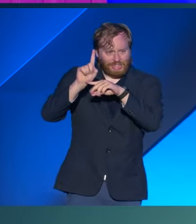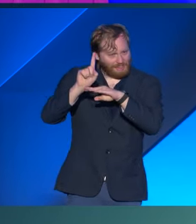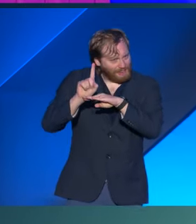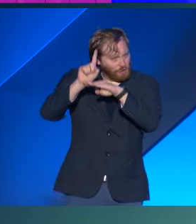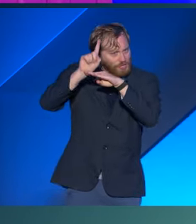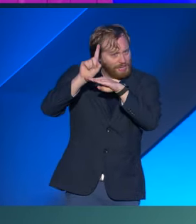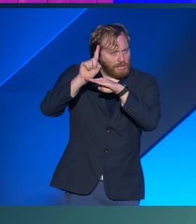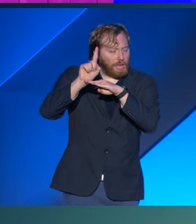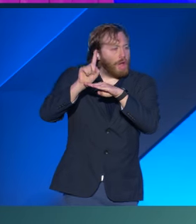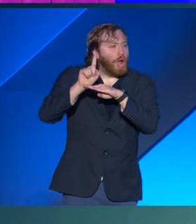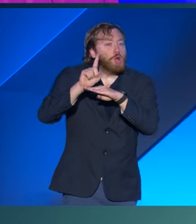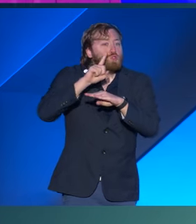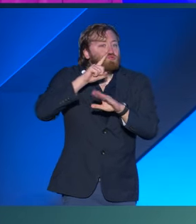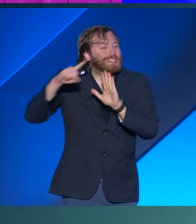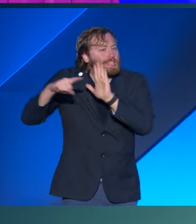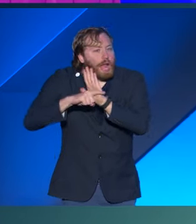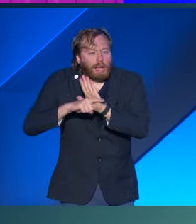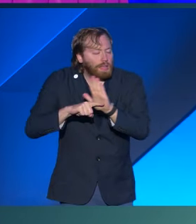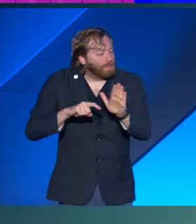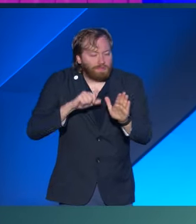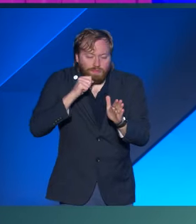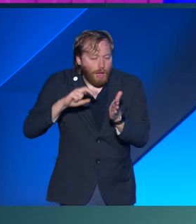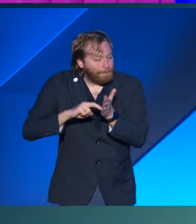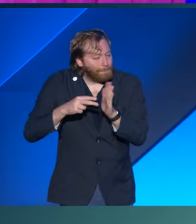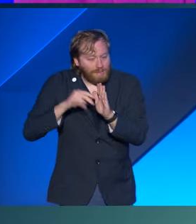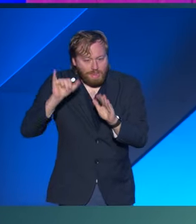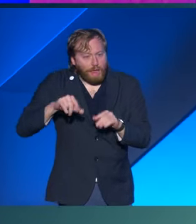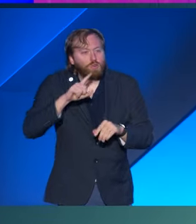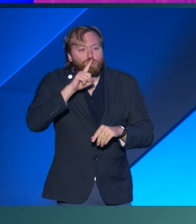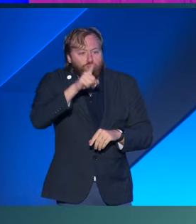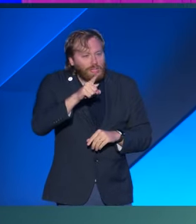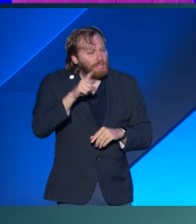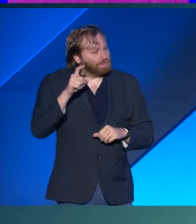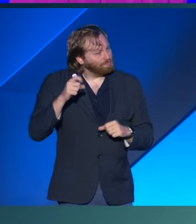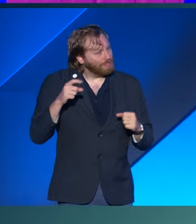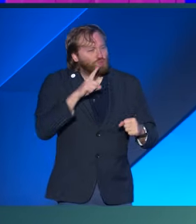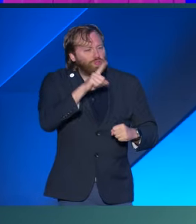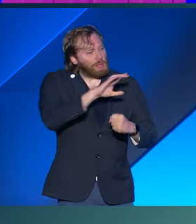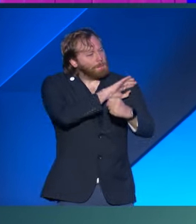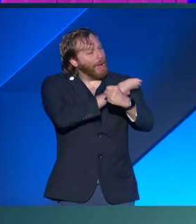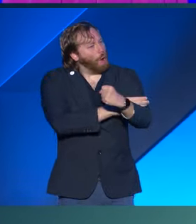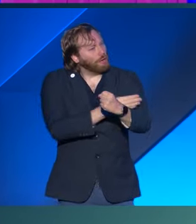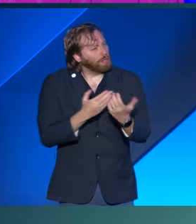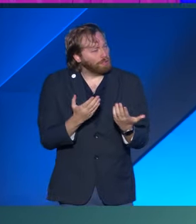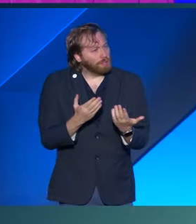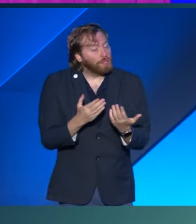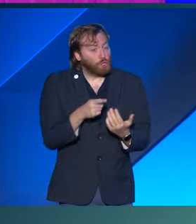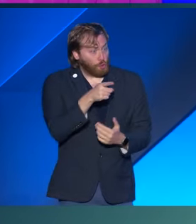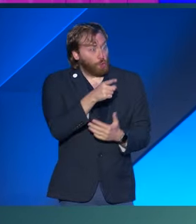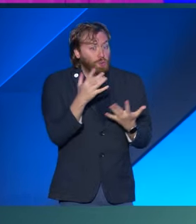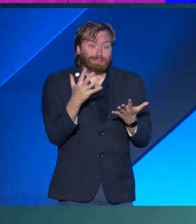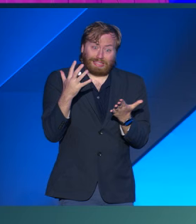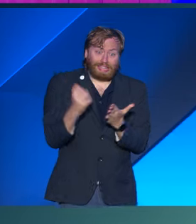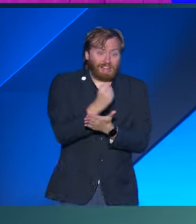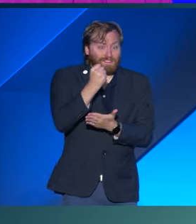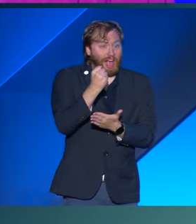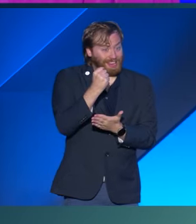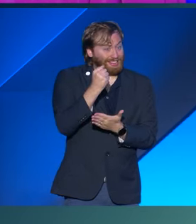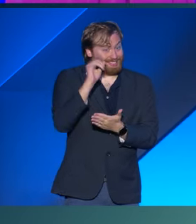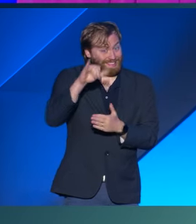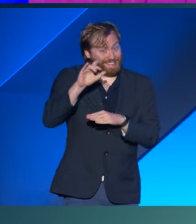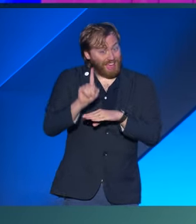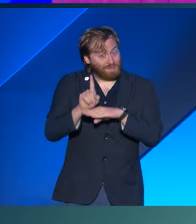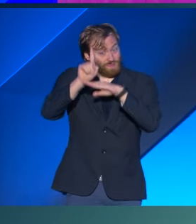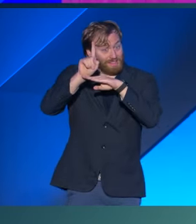word. However, in order to activate your privilege or your newfound superpower, you have to accept